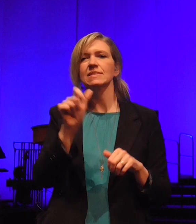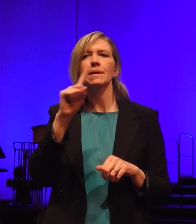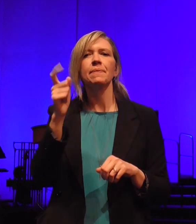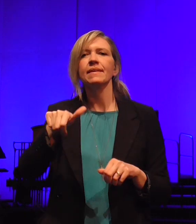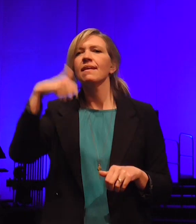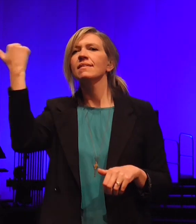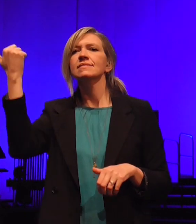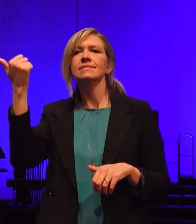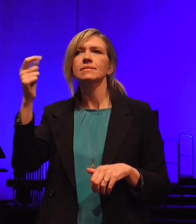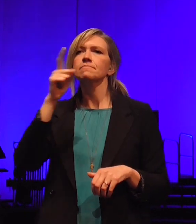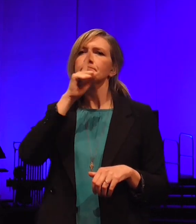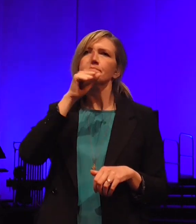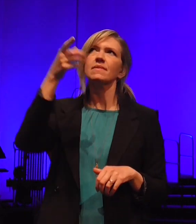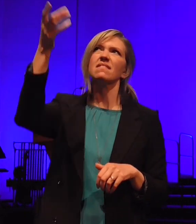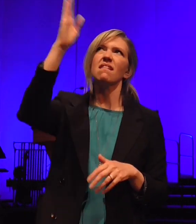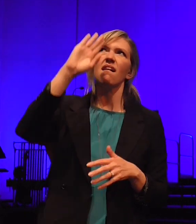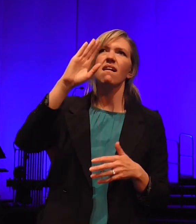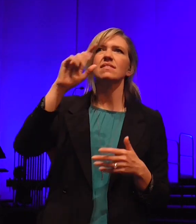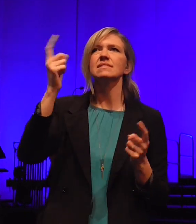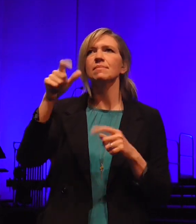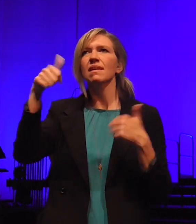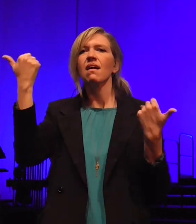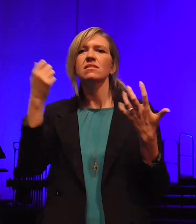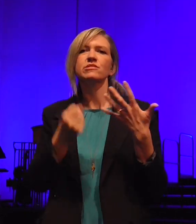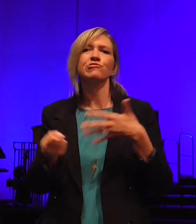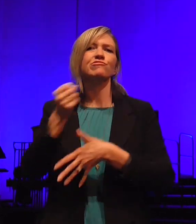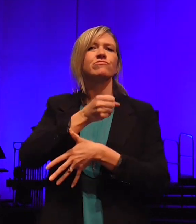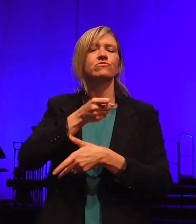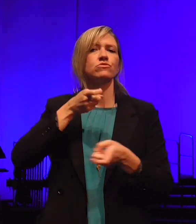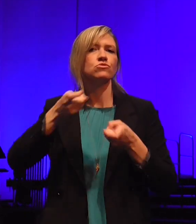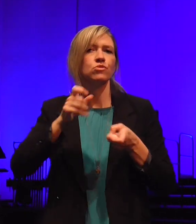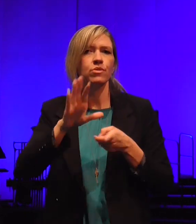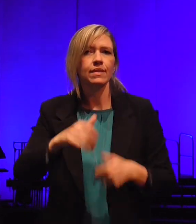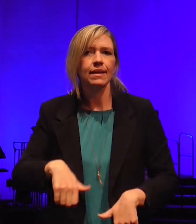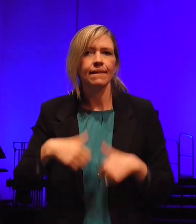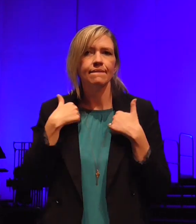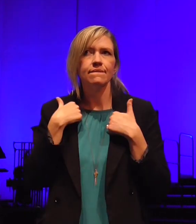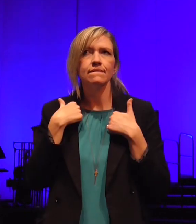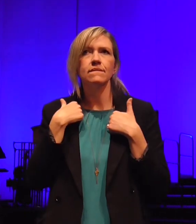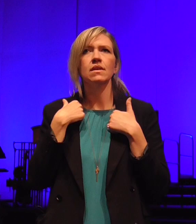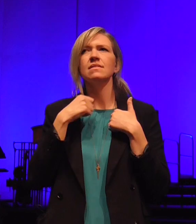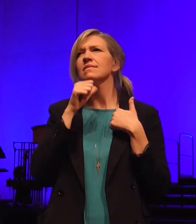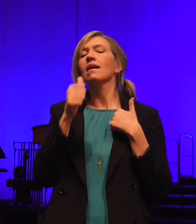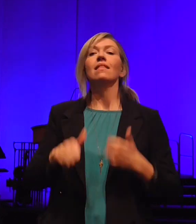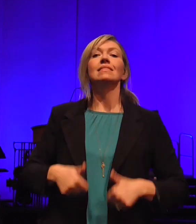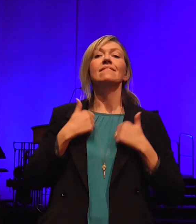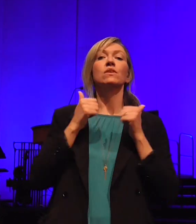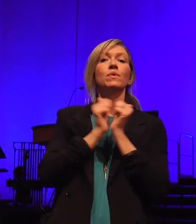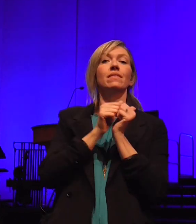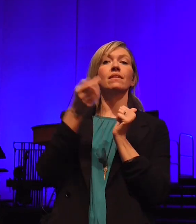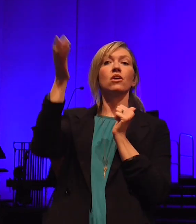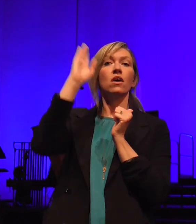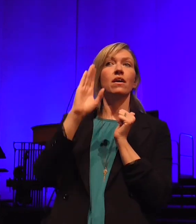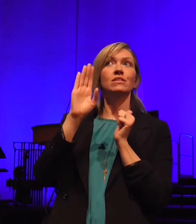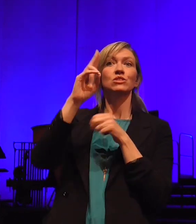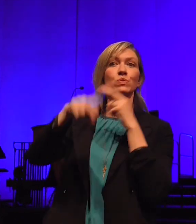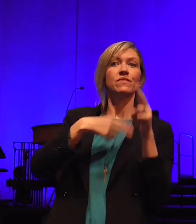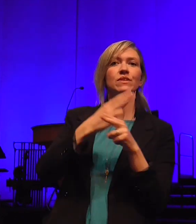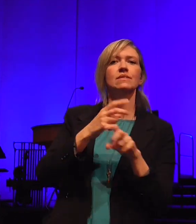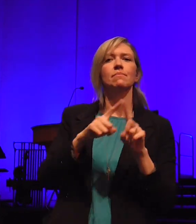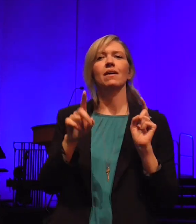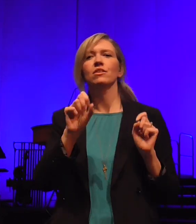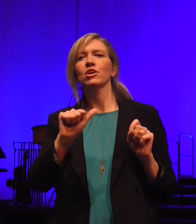instead of God and a creative intelligence in charge of your life. Not living in God's universe, but in Archie Bunker's